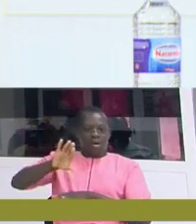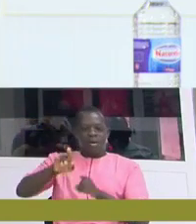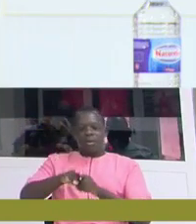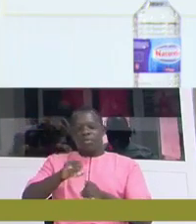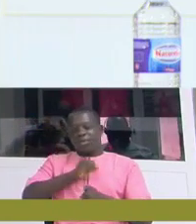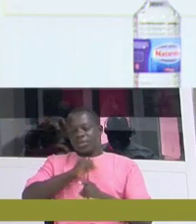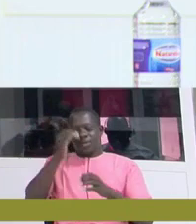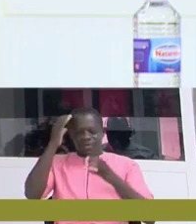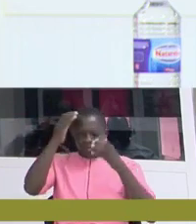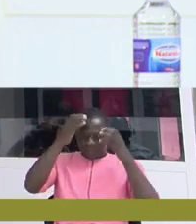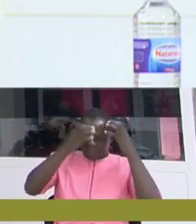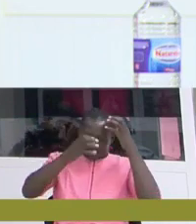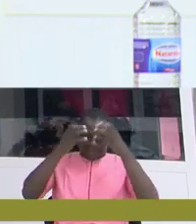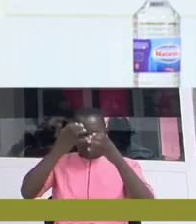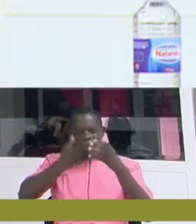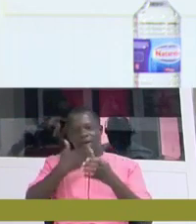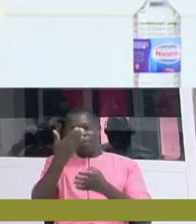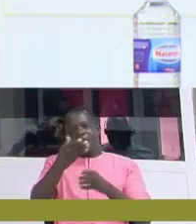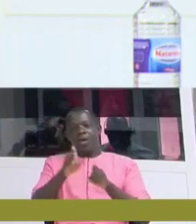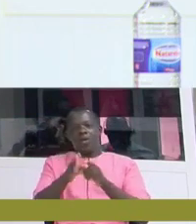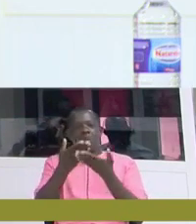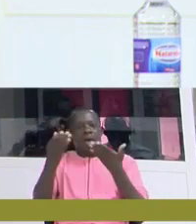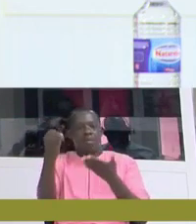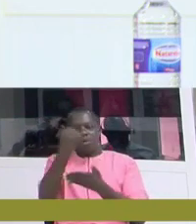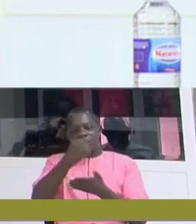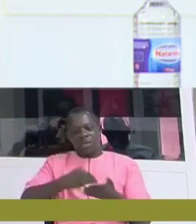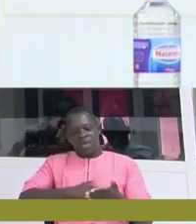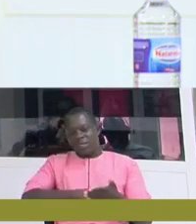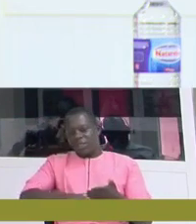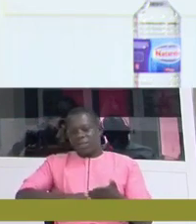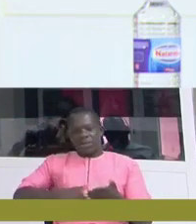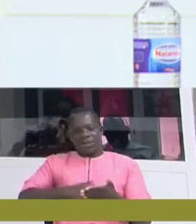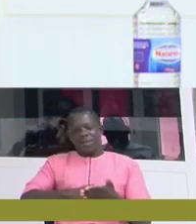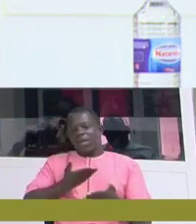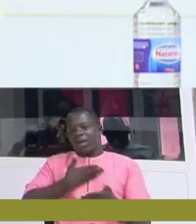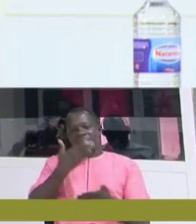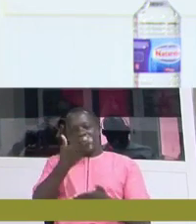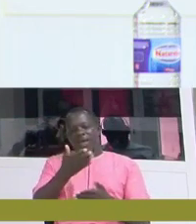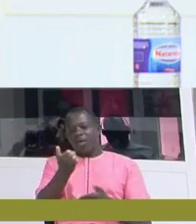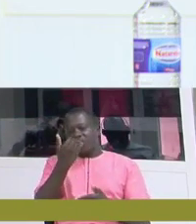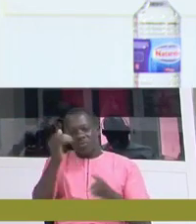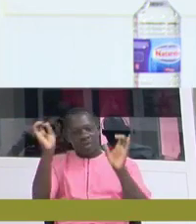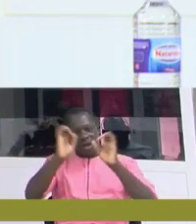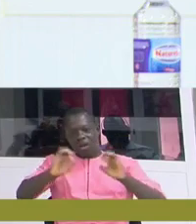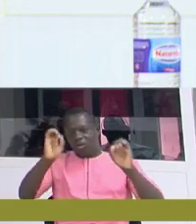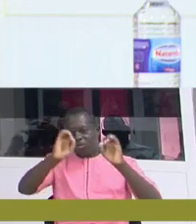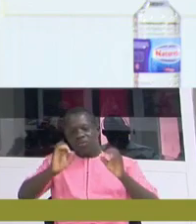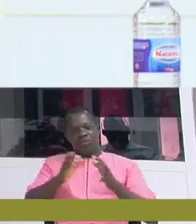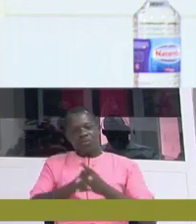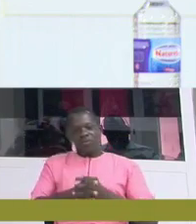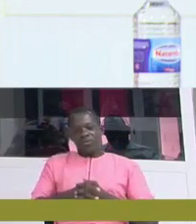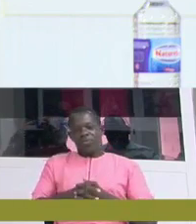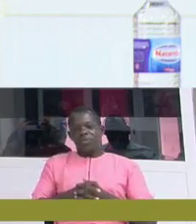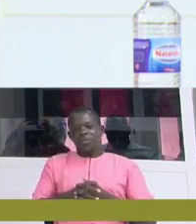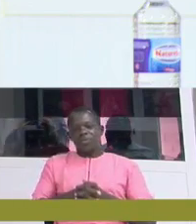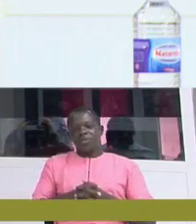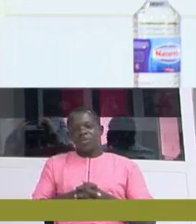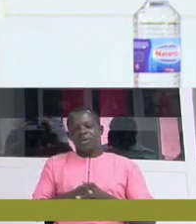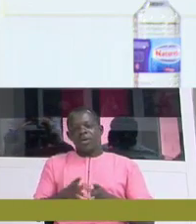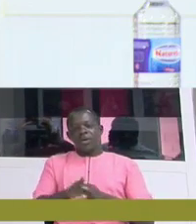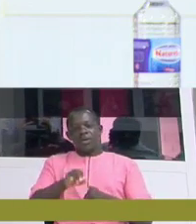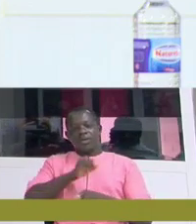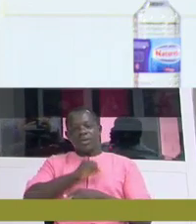meaning. I was still feeling dizzy. Because konko fanambena. Because I was hungry too. Mondomorke. I didn't eat.